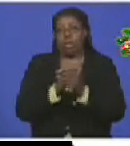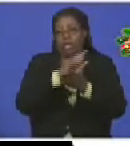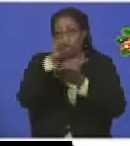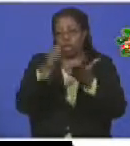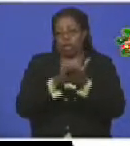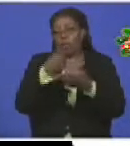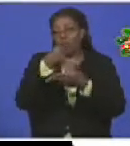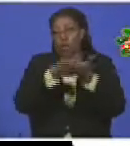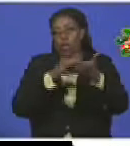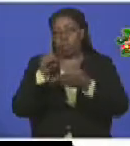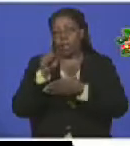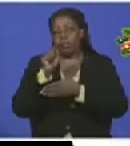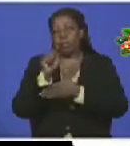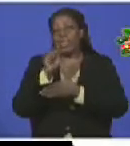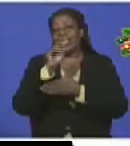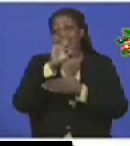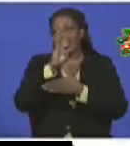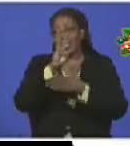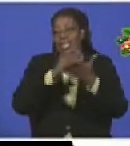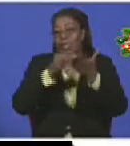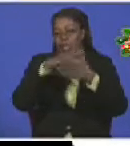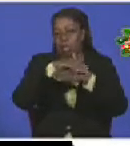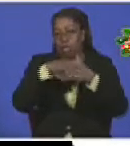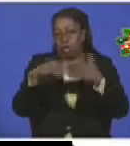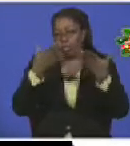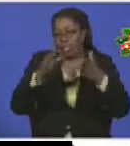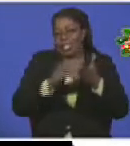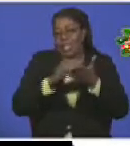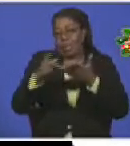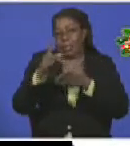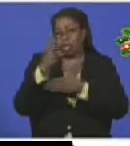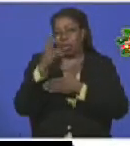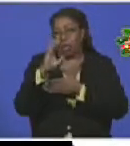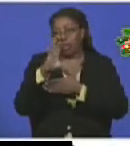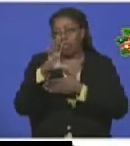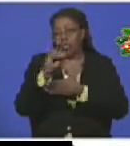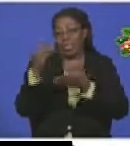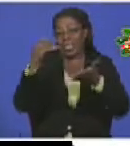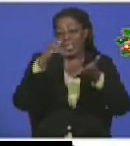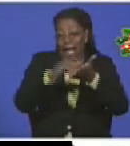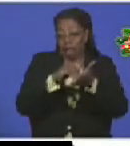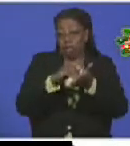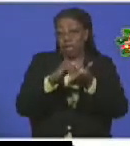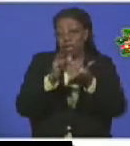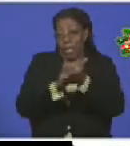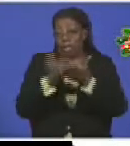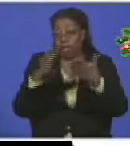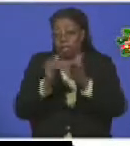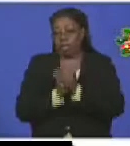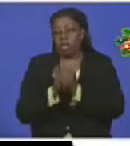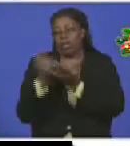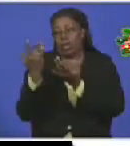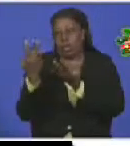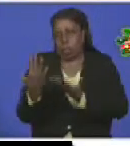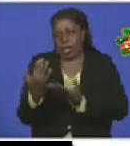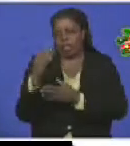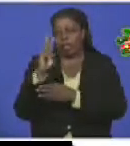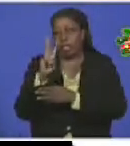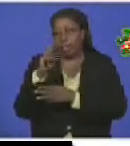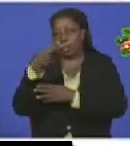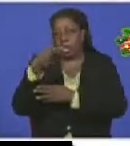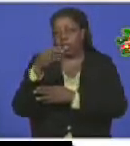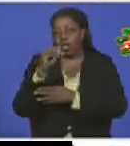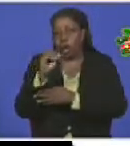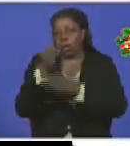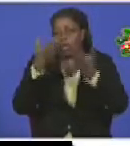about $1.6 million. We've already paid $250,000 of that, and so we're just waiting for the WHO